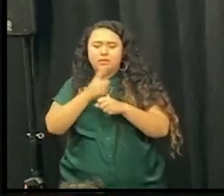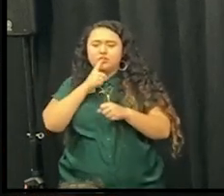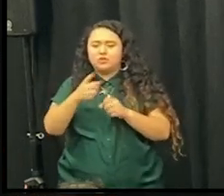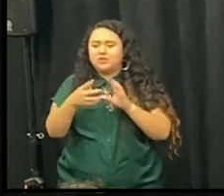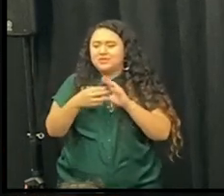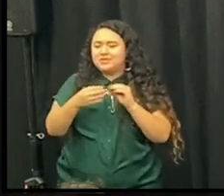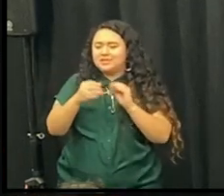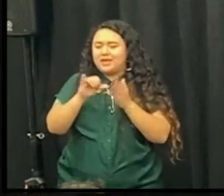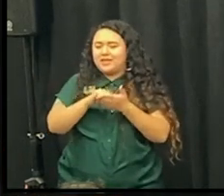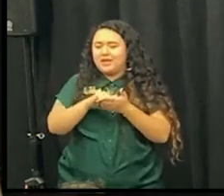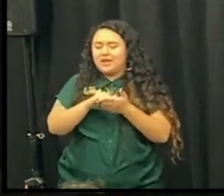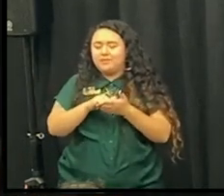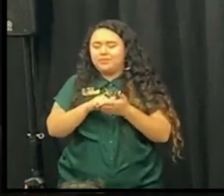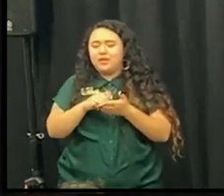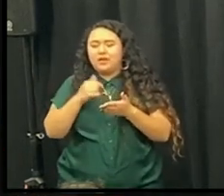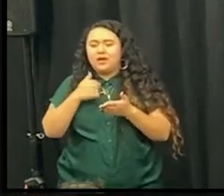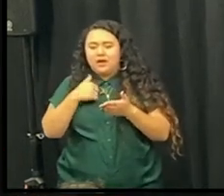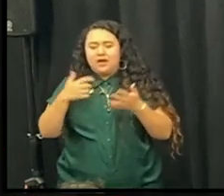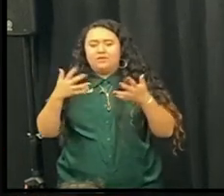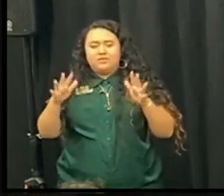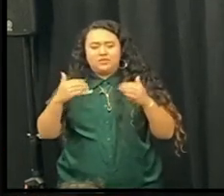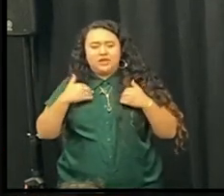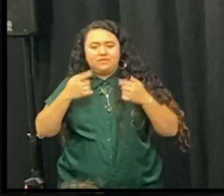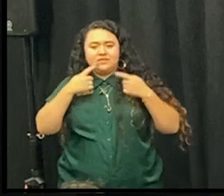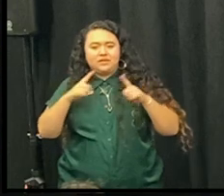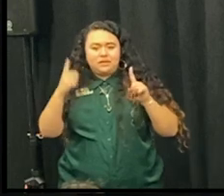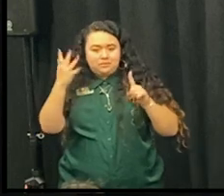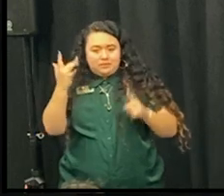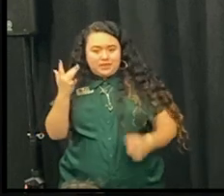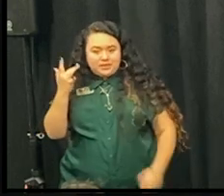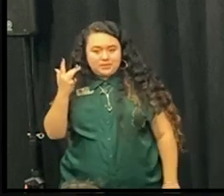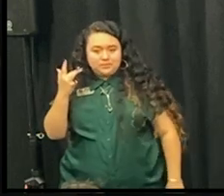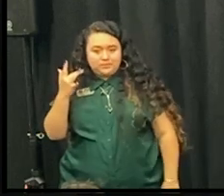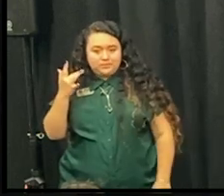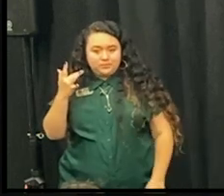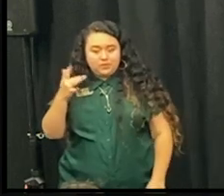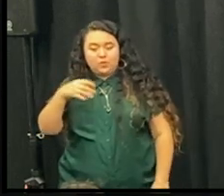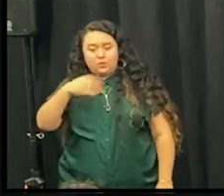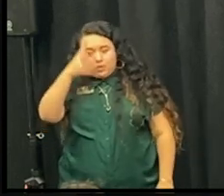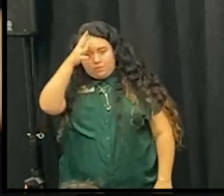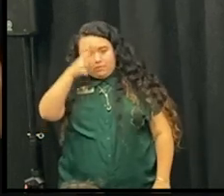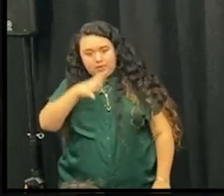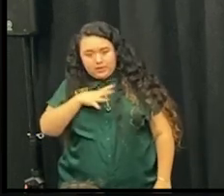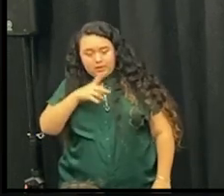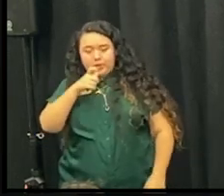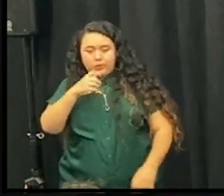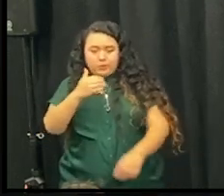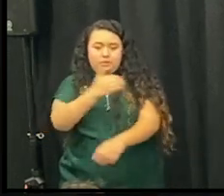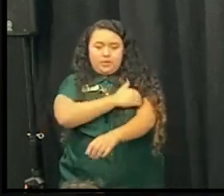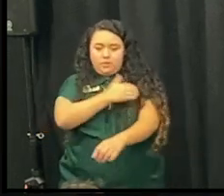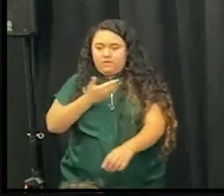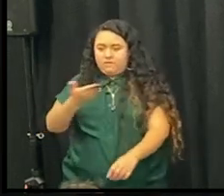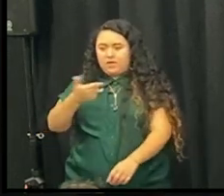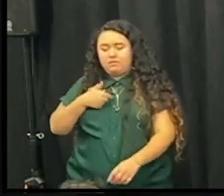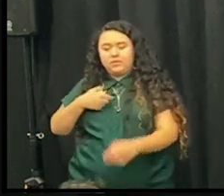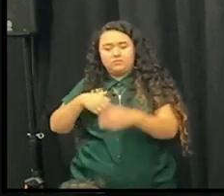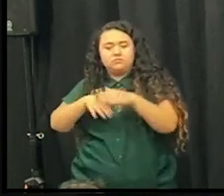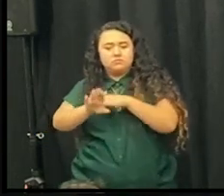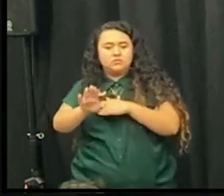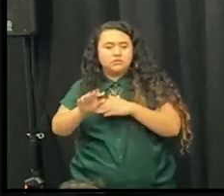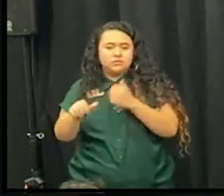say that I have had the successes that I had because white men who were in power invited me in to be their